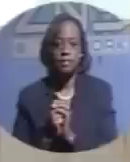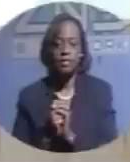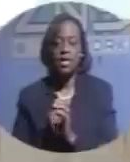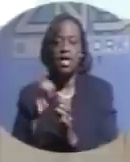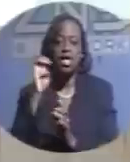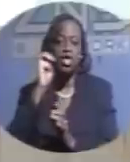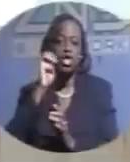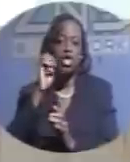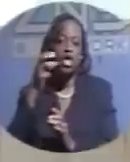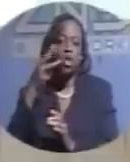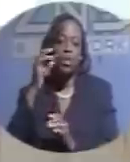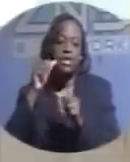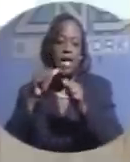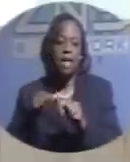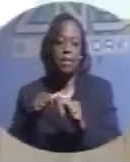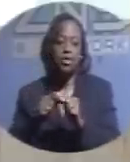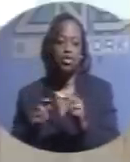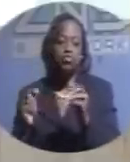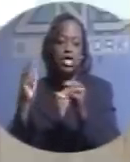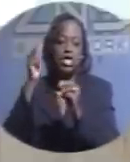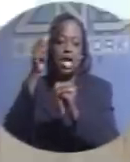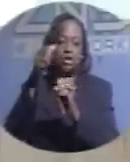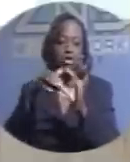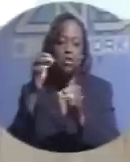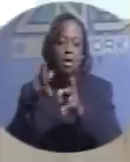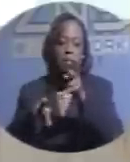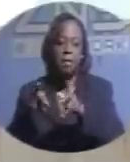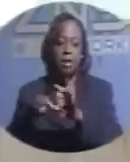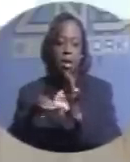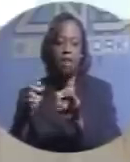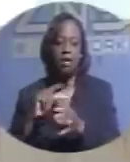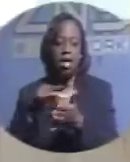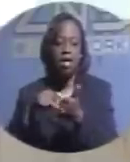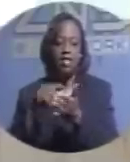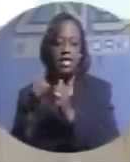she was able to reach out to the people of this country,